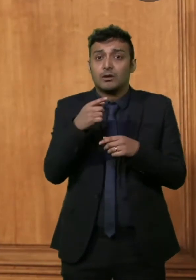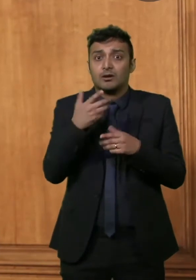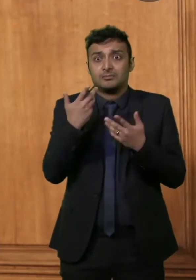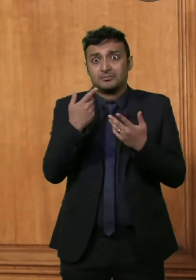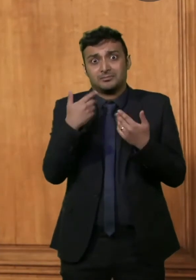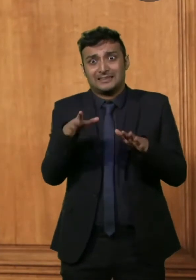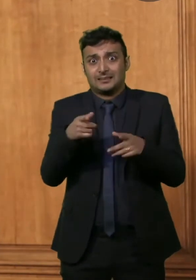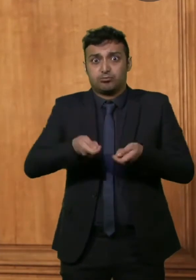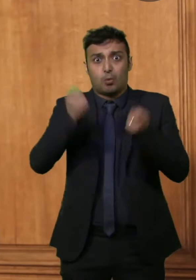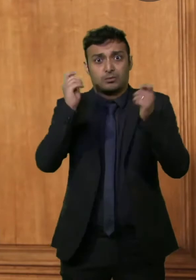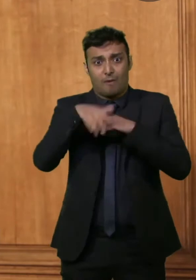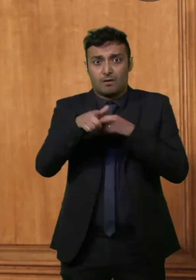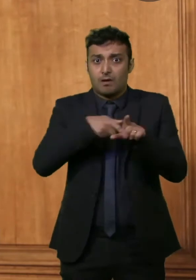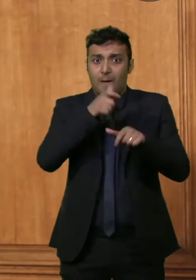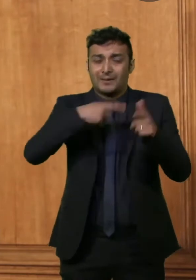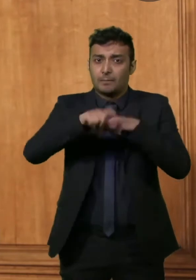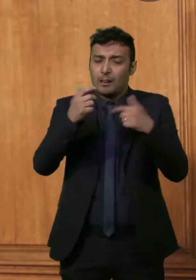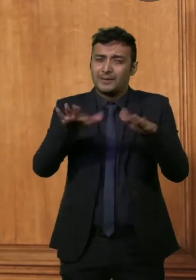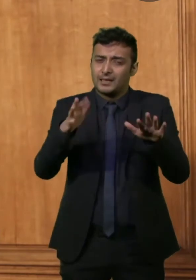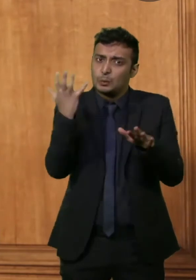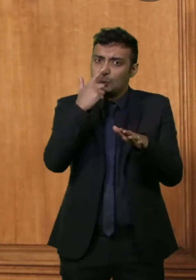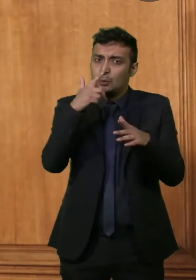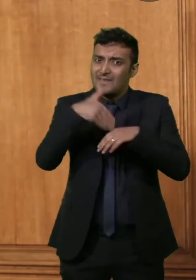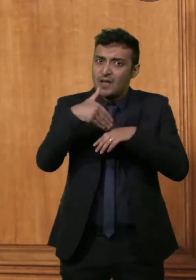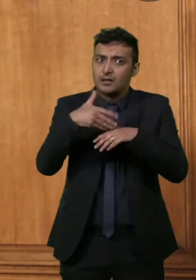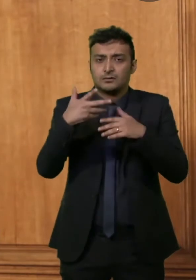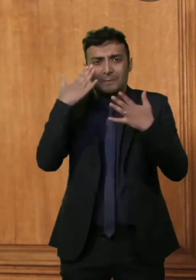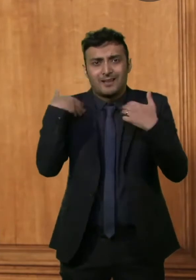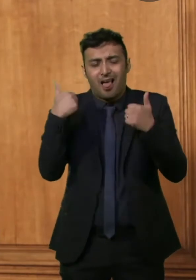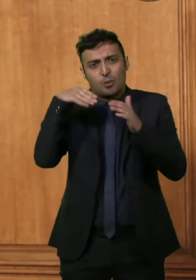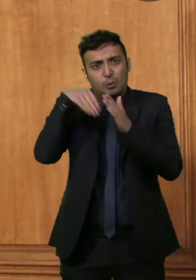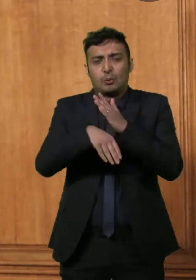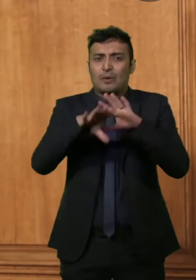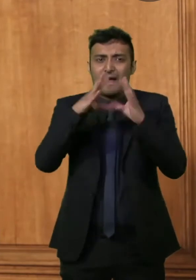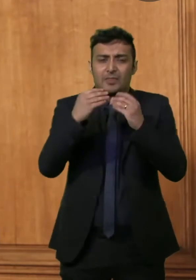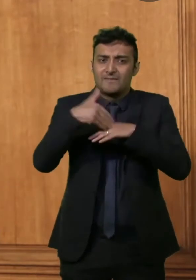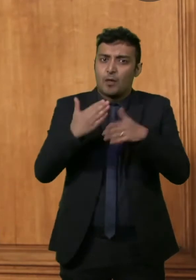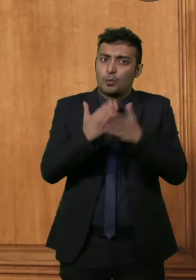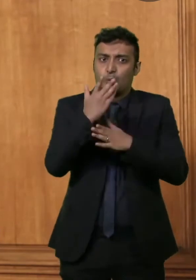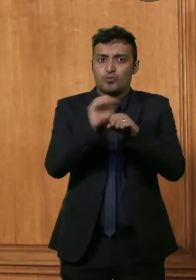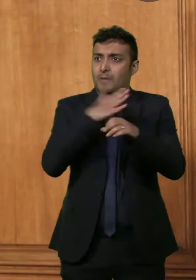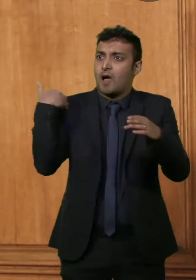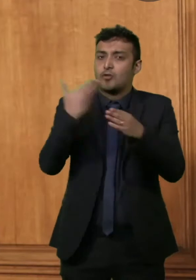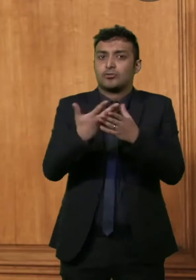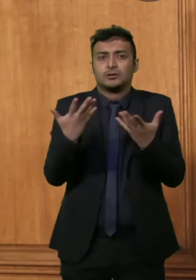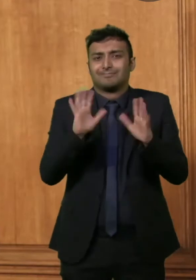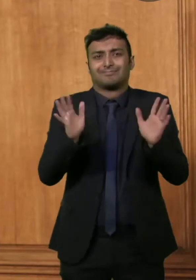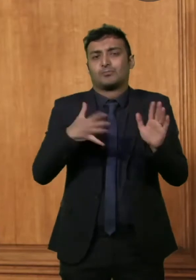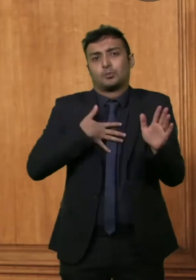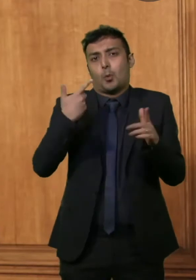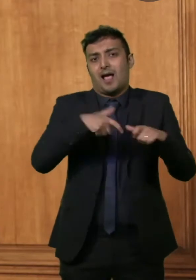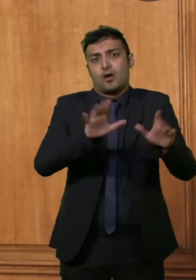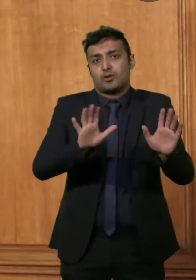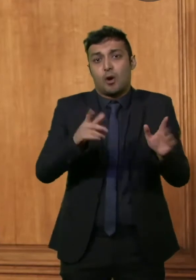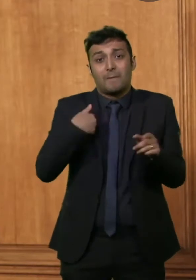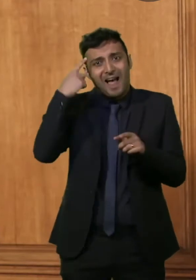So I would certainly not want that to happen, but I think we can be very optimistic going forward. For all of the reasons I've